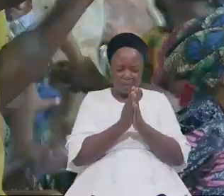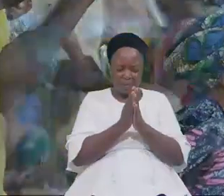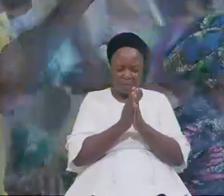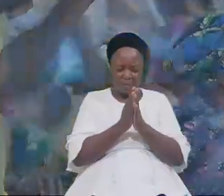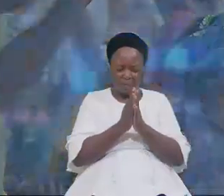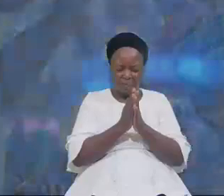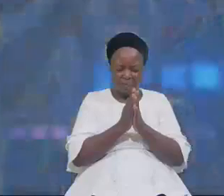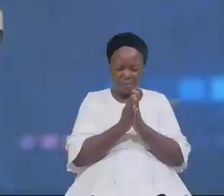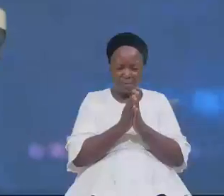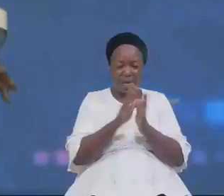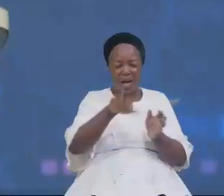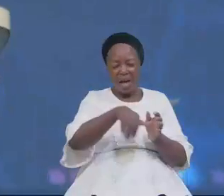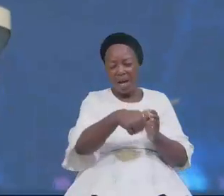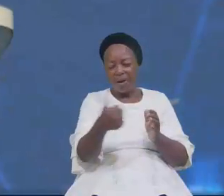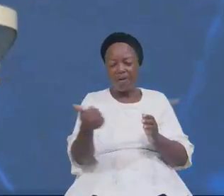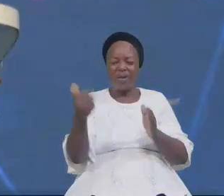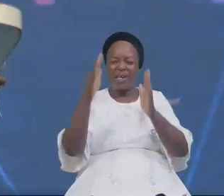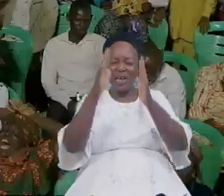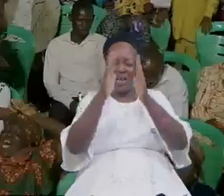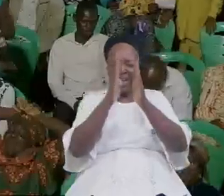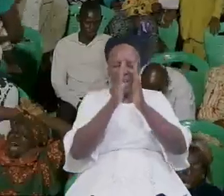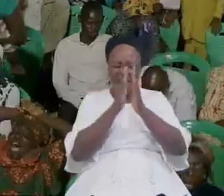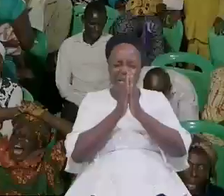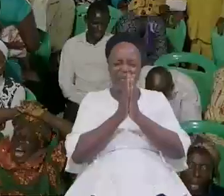Another amen.